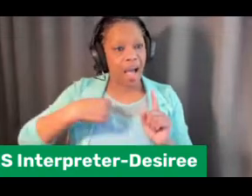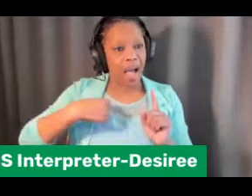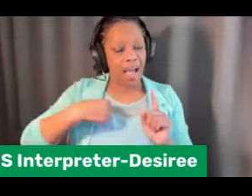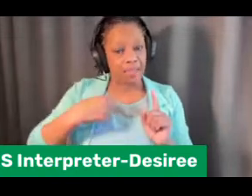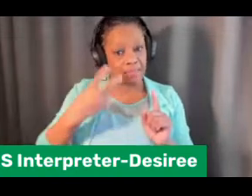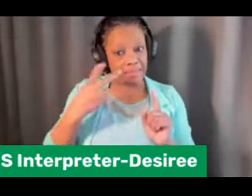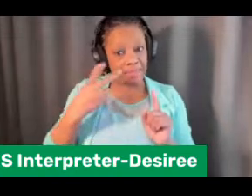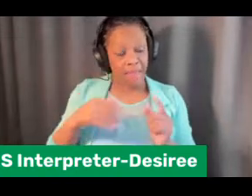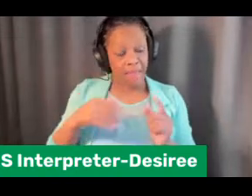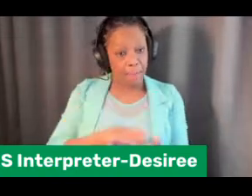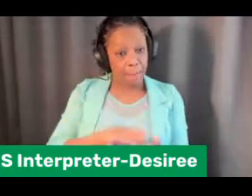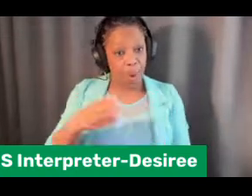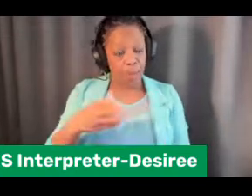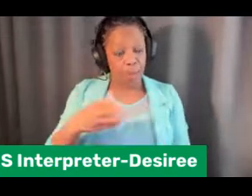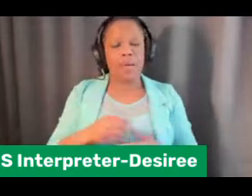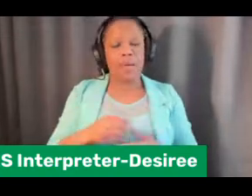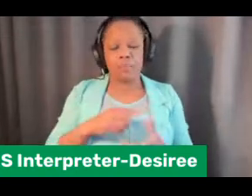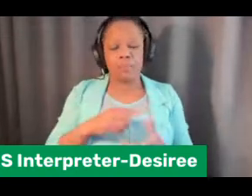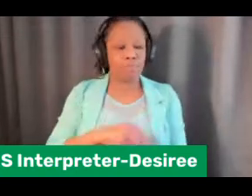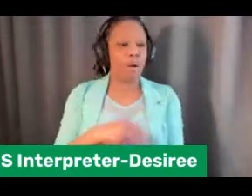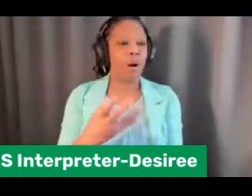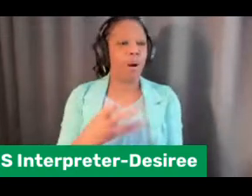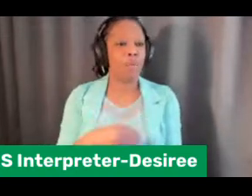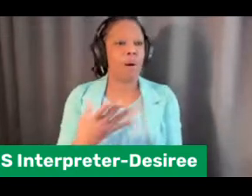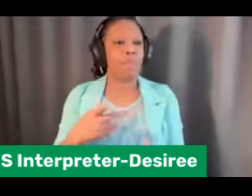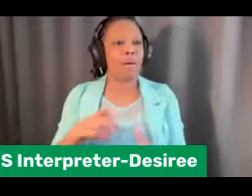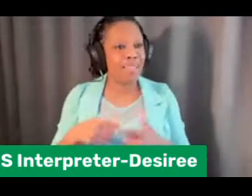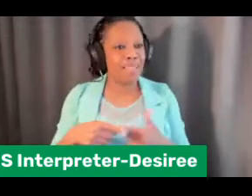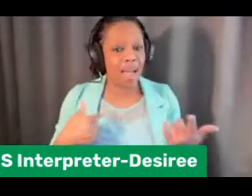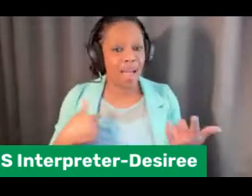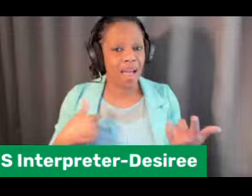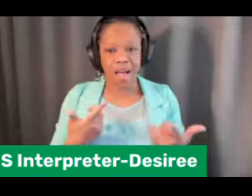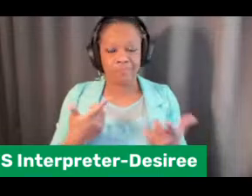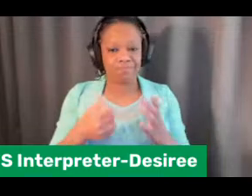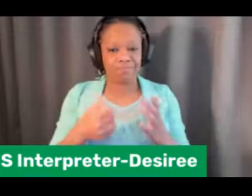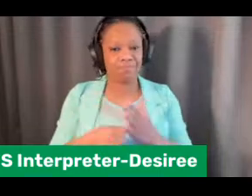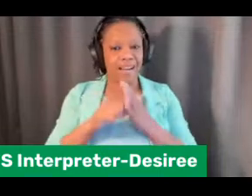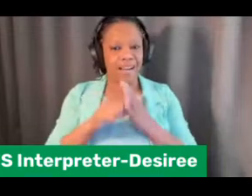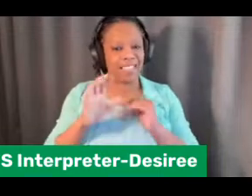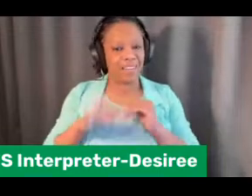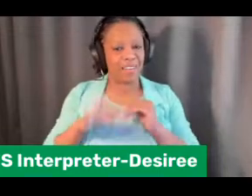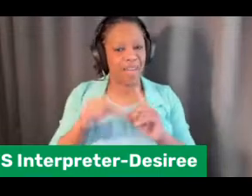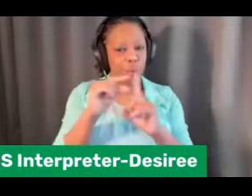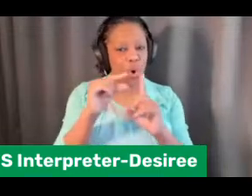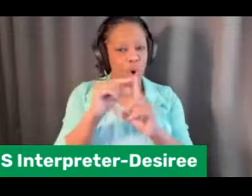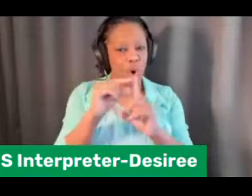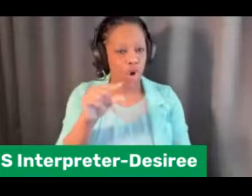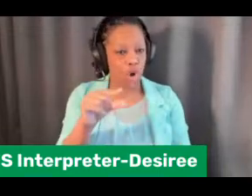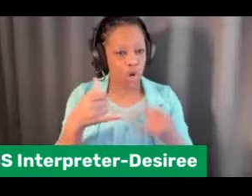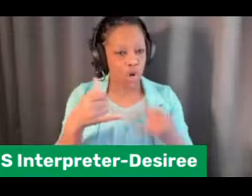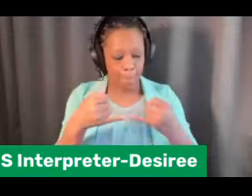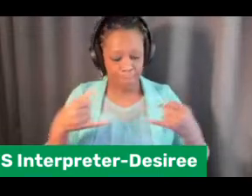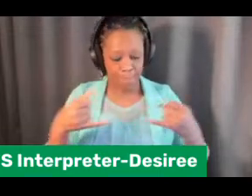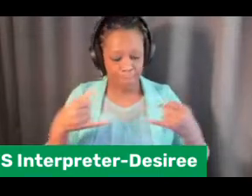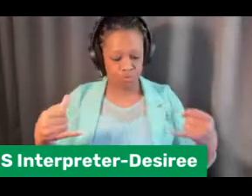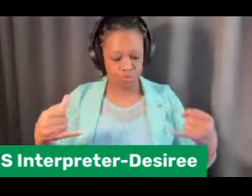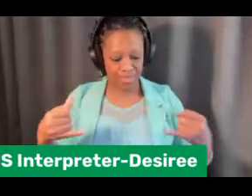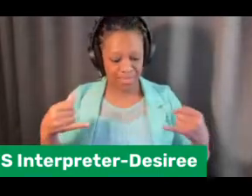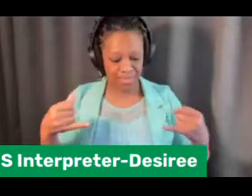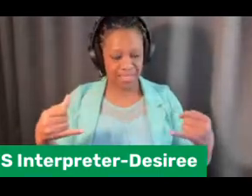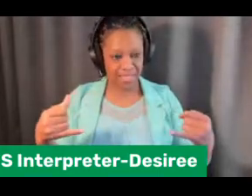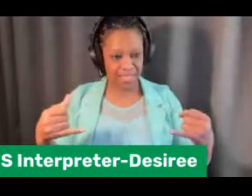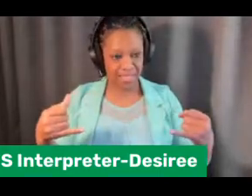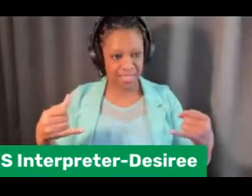reminded of this term in Lakesh, but also around, I'm reminded of our